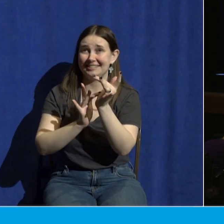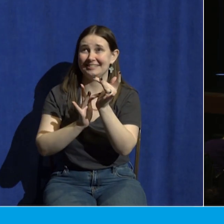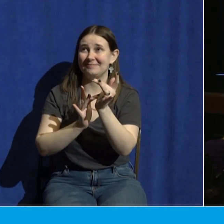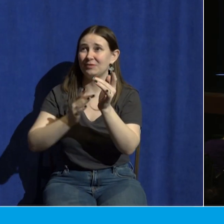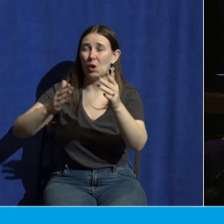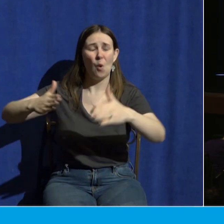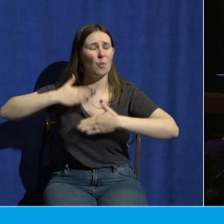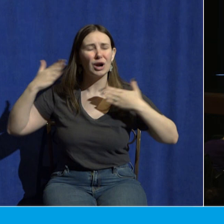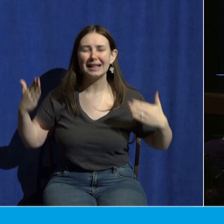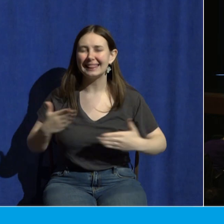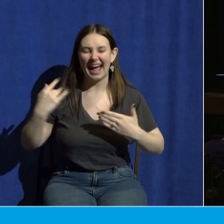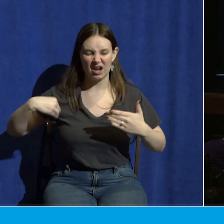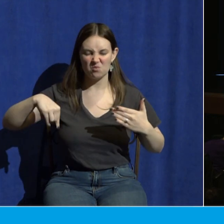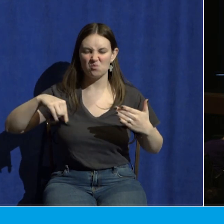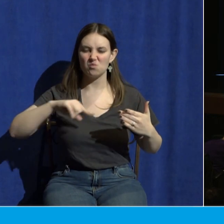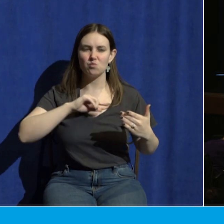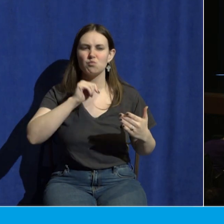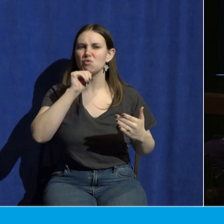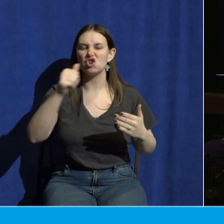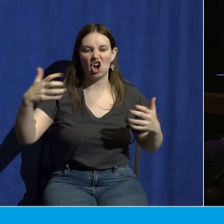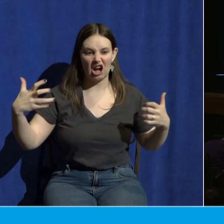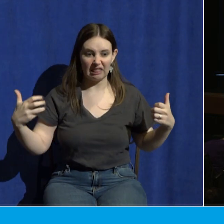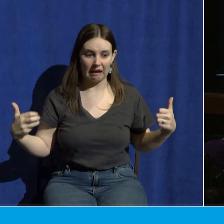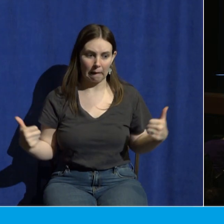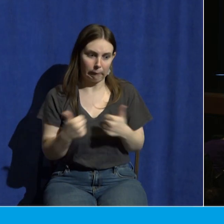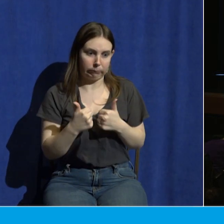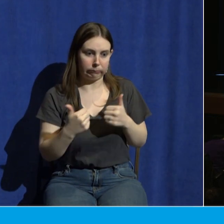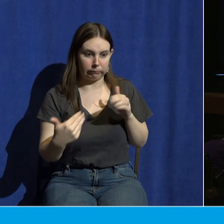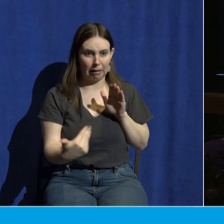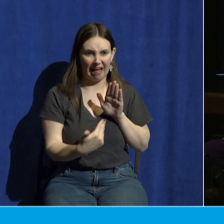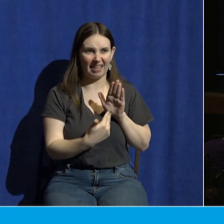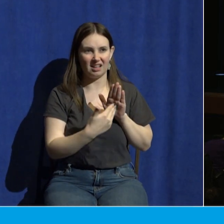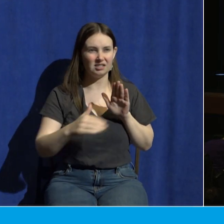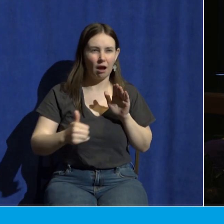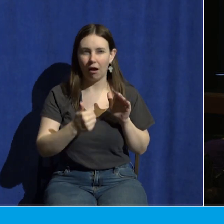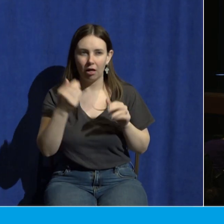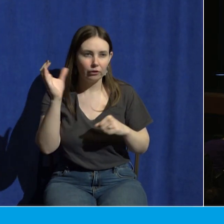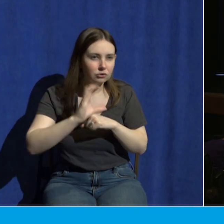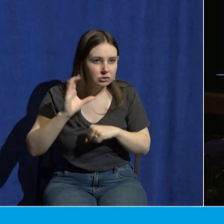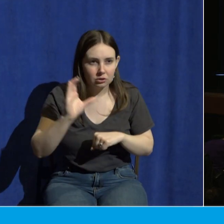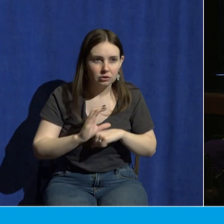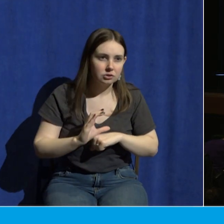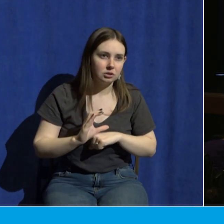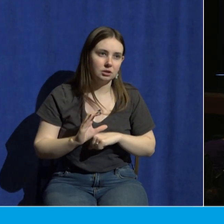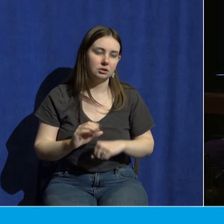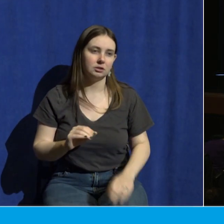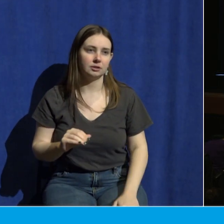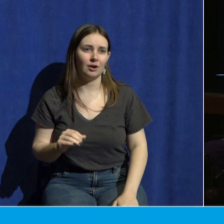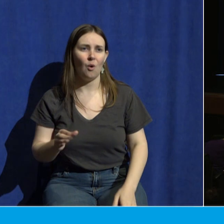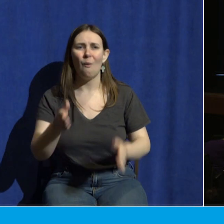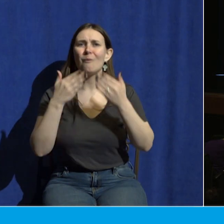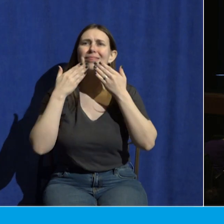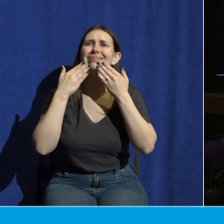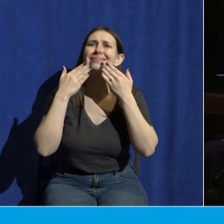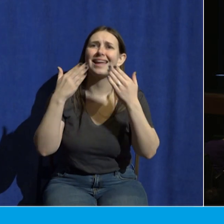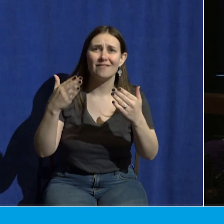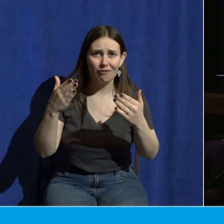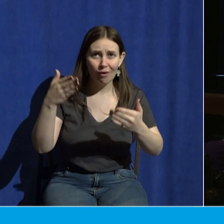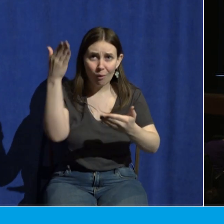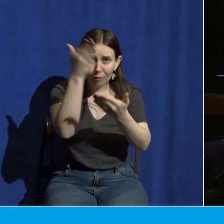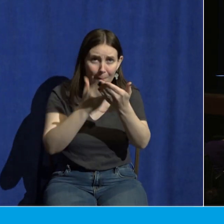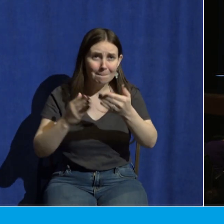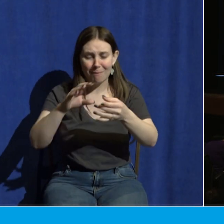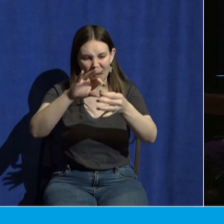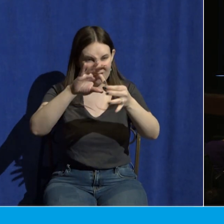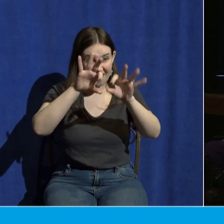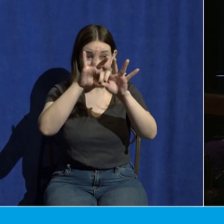in competition with any other church that's proclaiming the gospel. We are so thankful to be a part of family, a kingdom that's